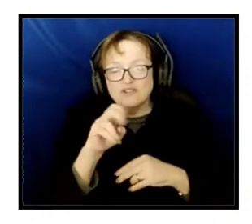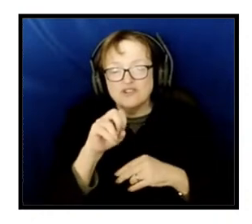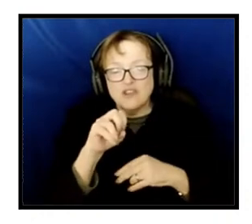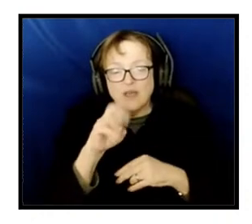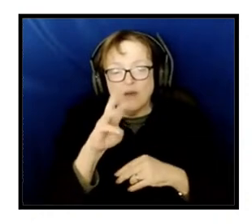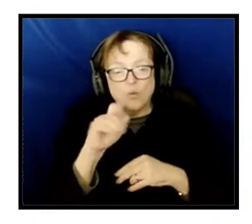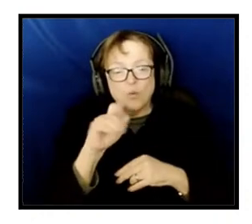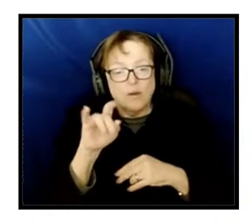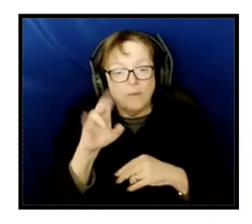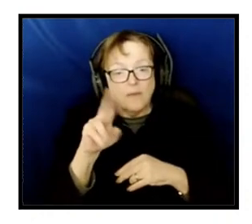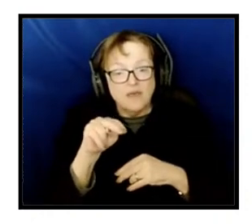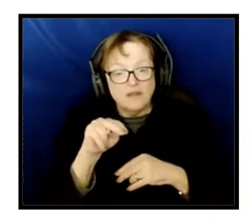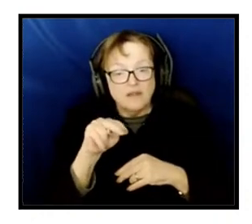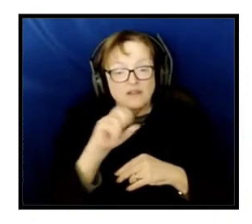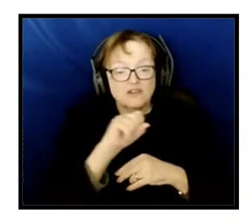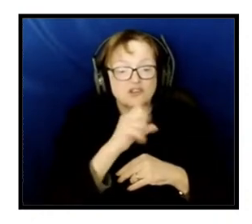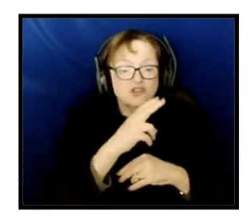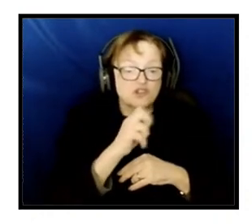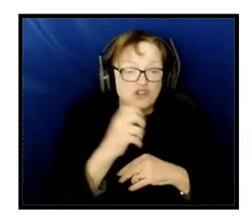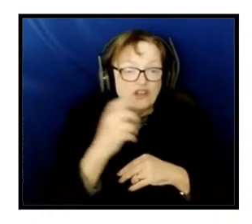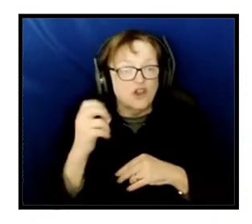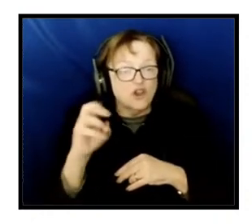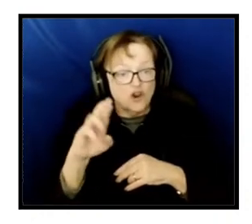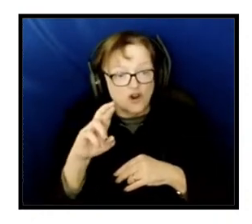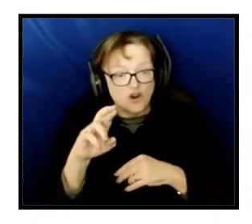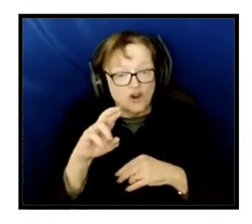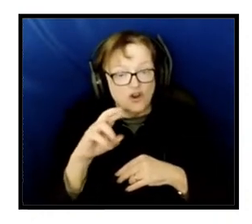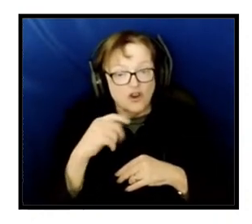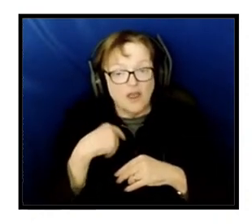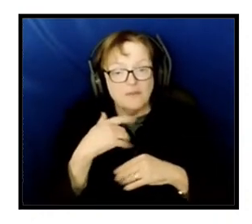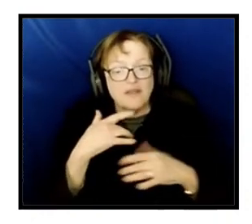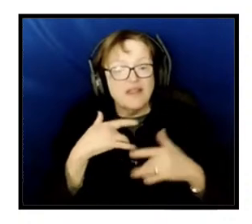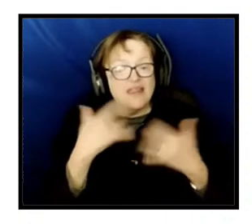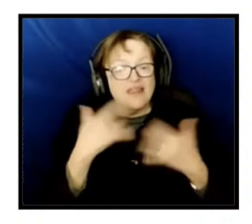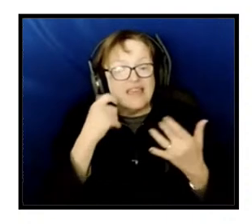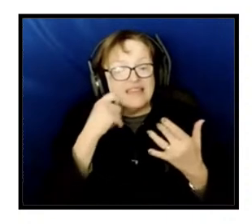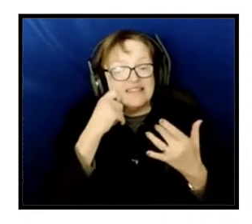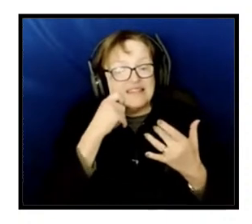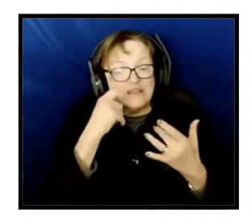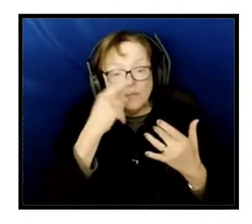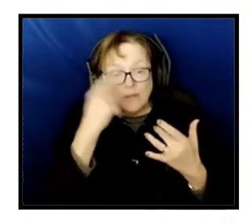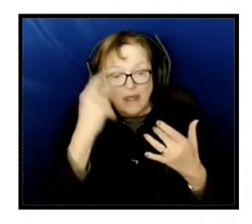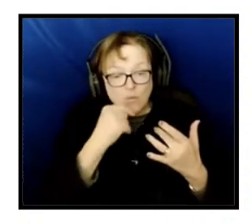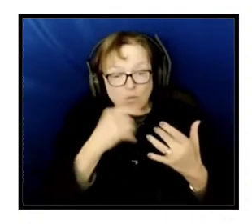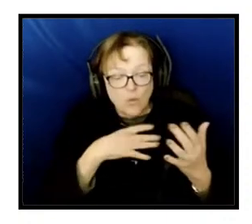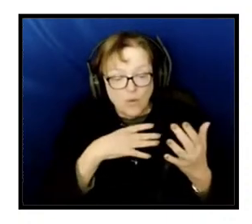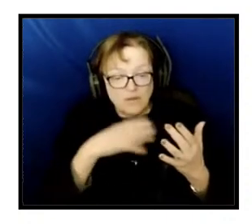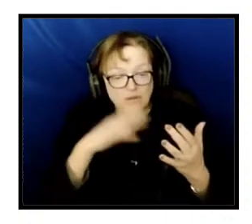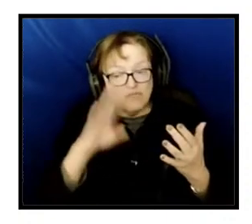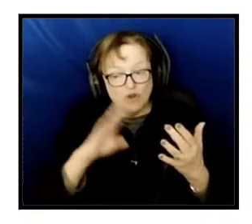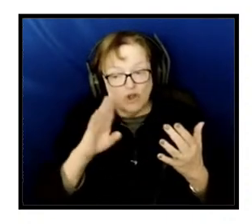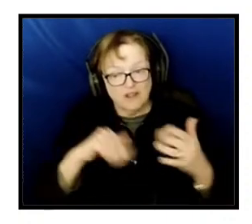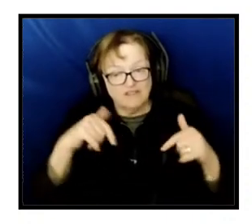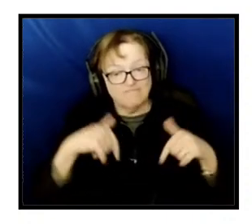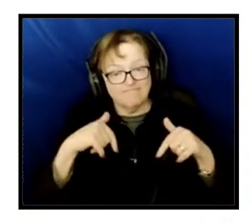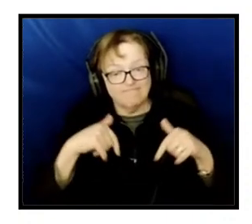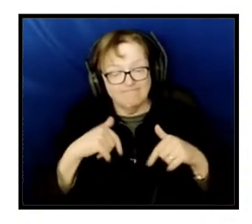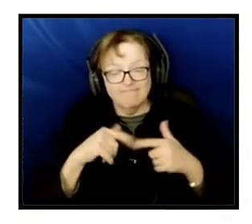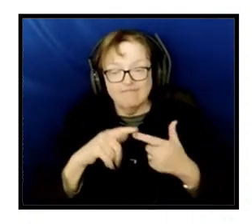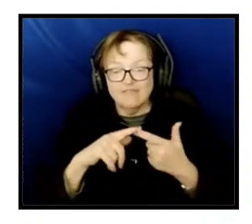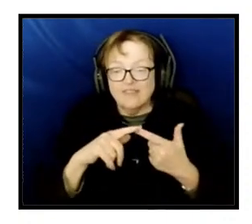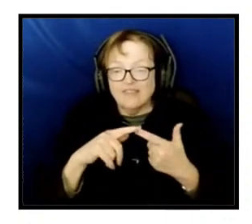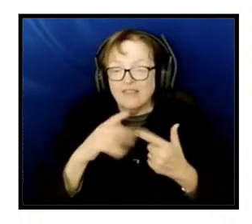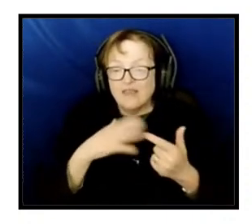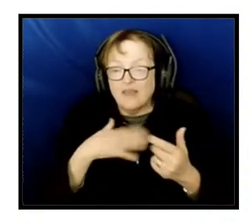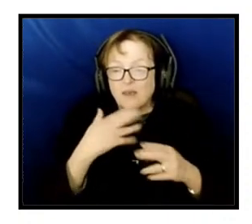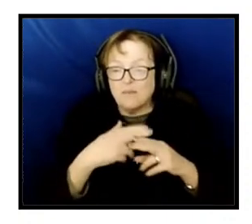and my pronouns are she and her. I am a light-skinned Black woman, in Brooklyn, New York. Hi, my